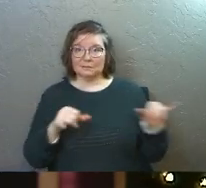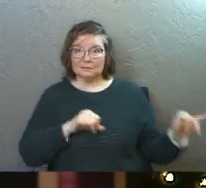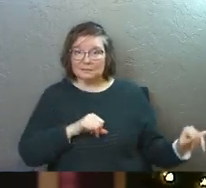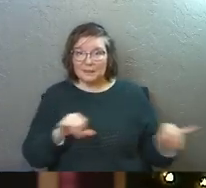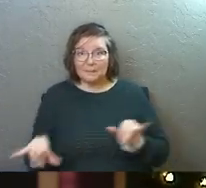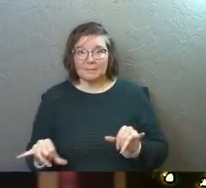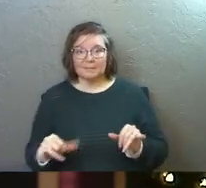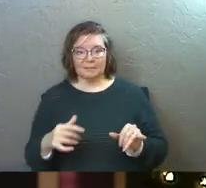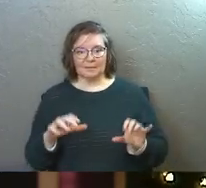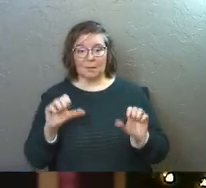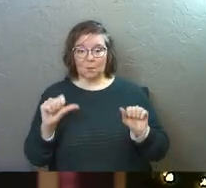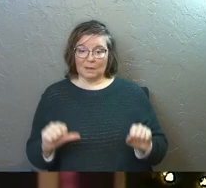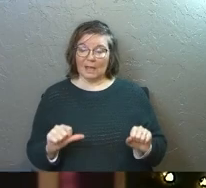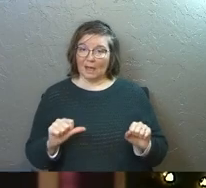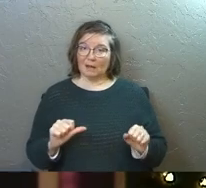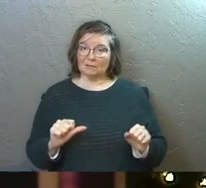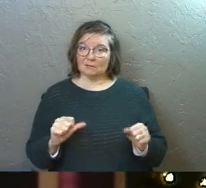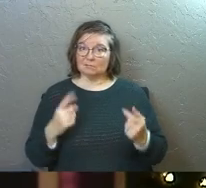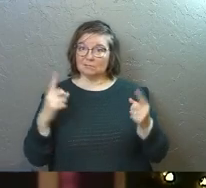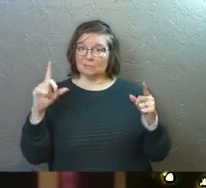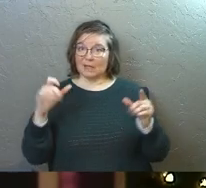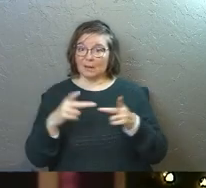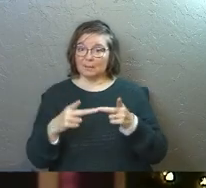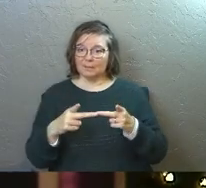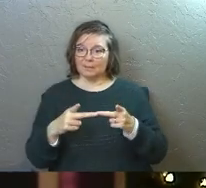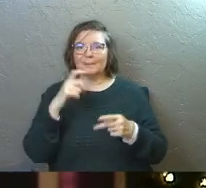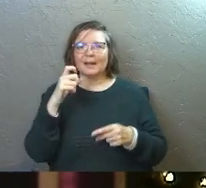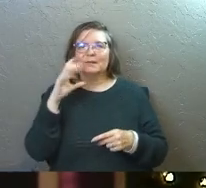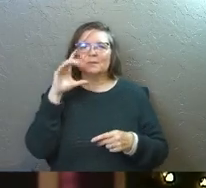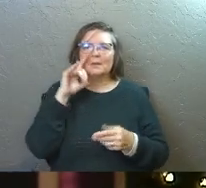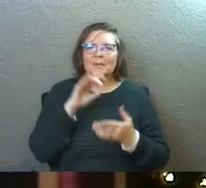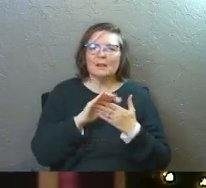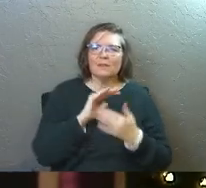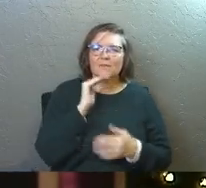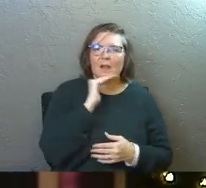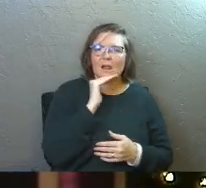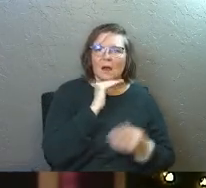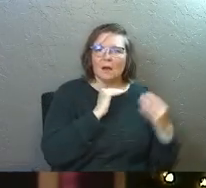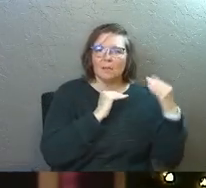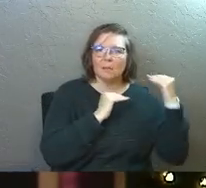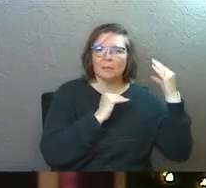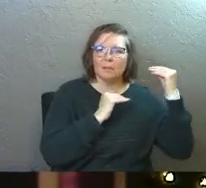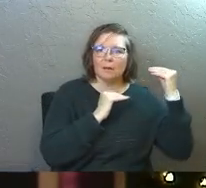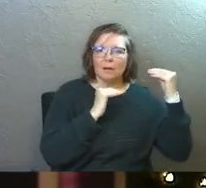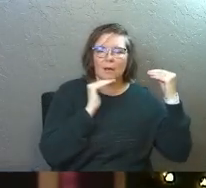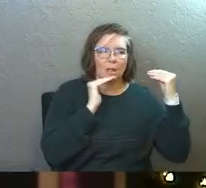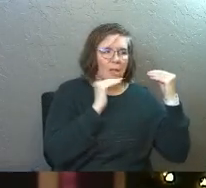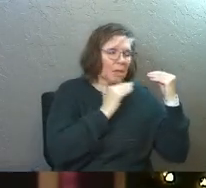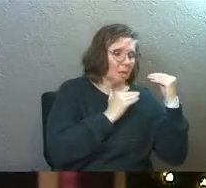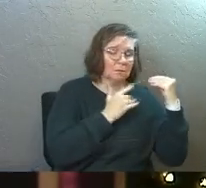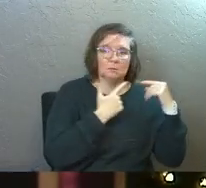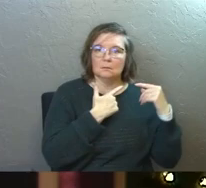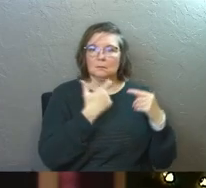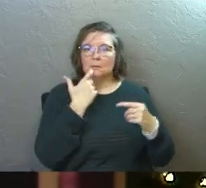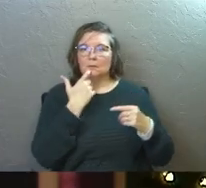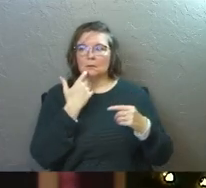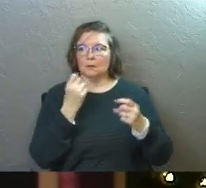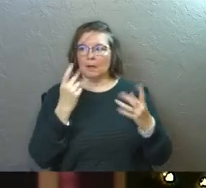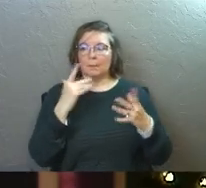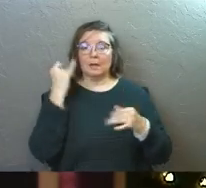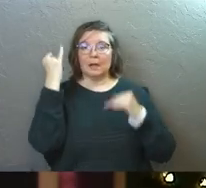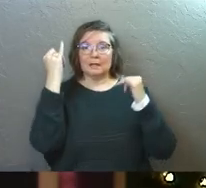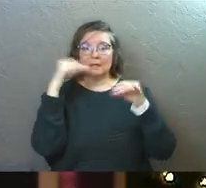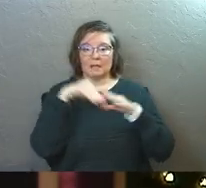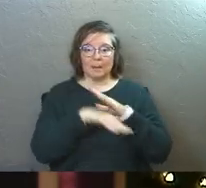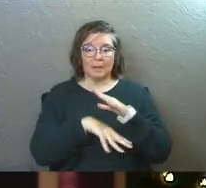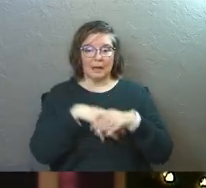is doable for us to get to that place? Because we believe lies, right? How many other ideas come in and out of